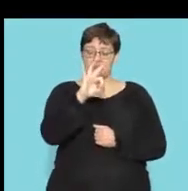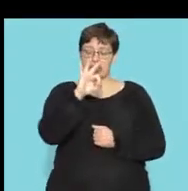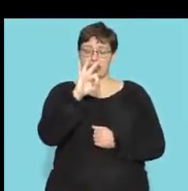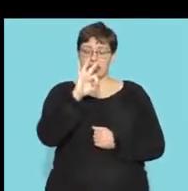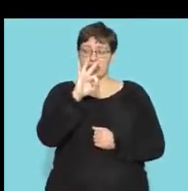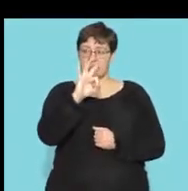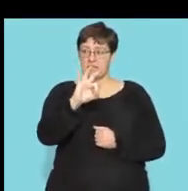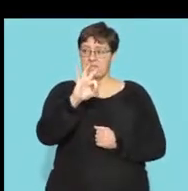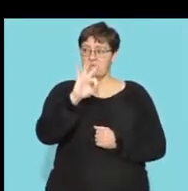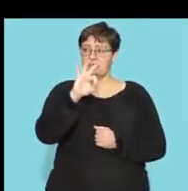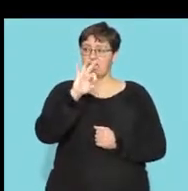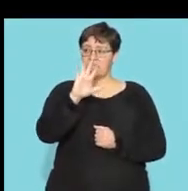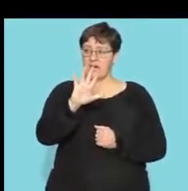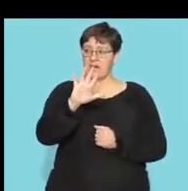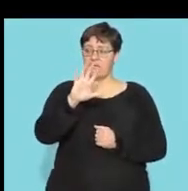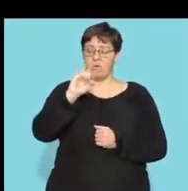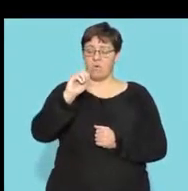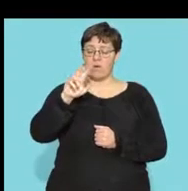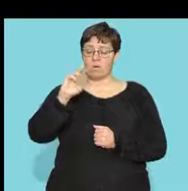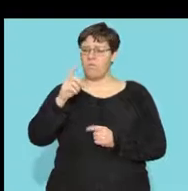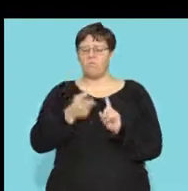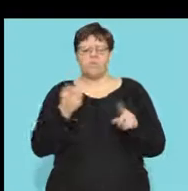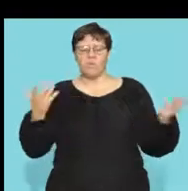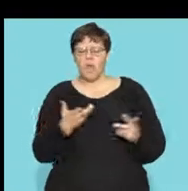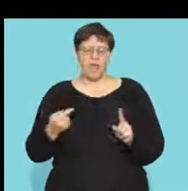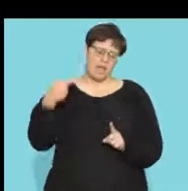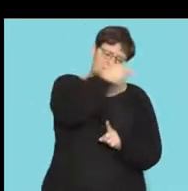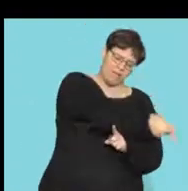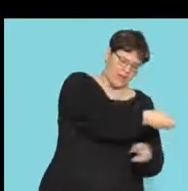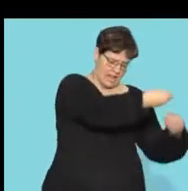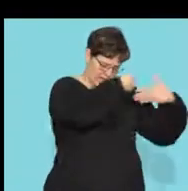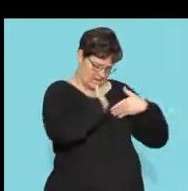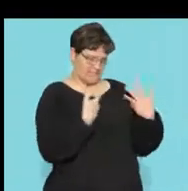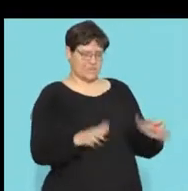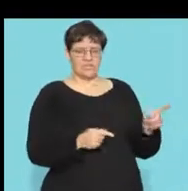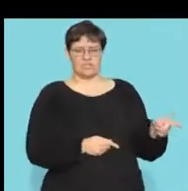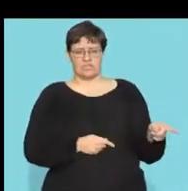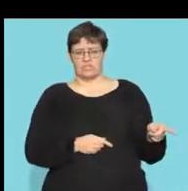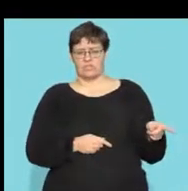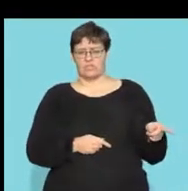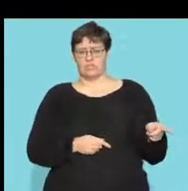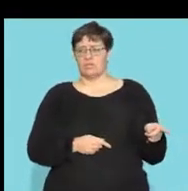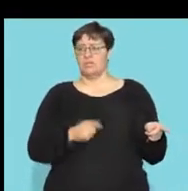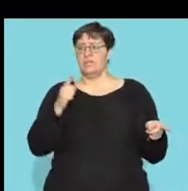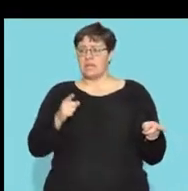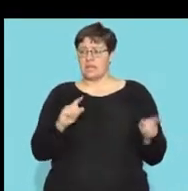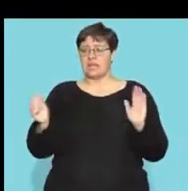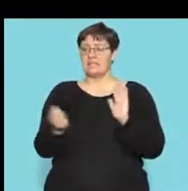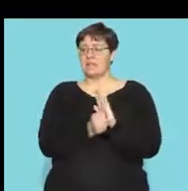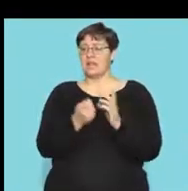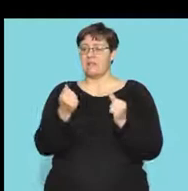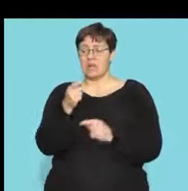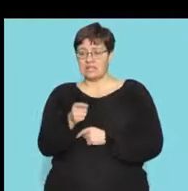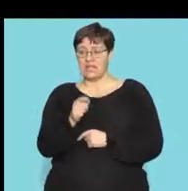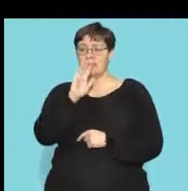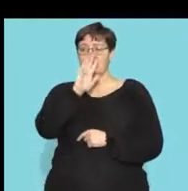3,345,000 as my starting point. Where do I get that from? From my given information. And I subtract the selling price